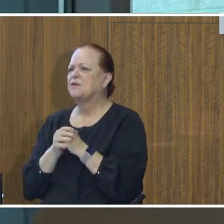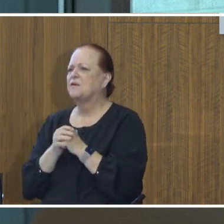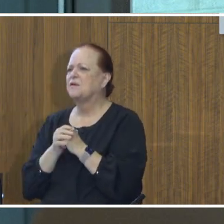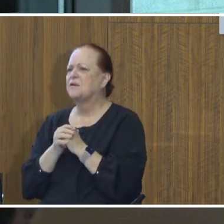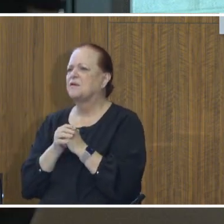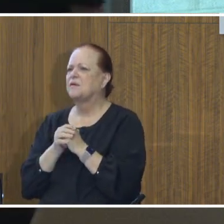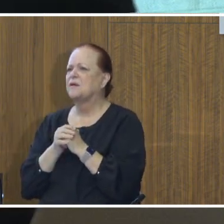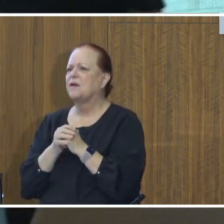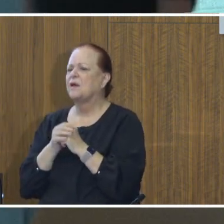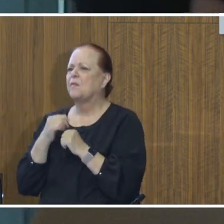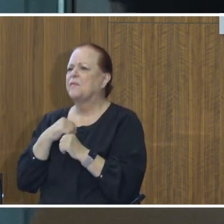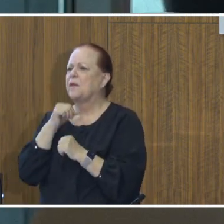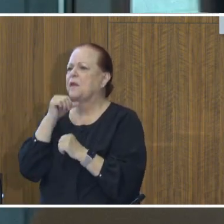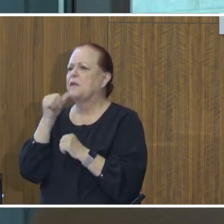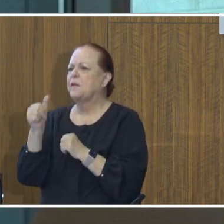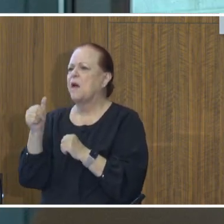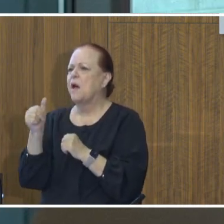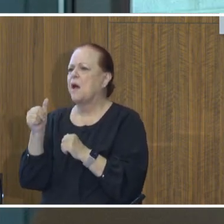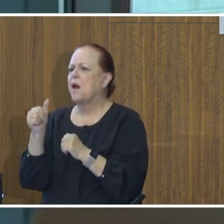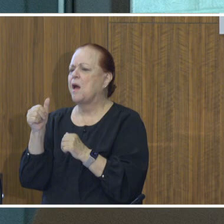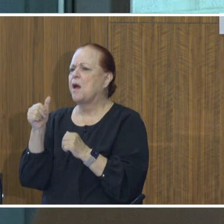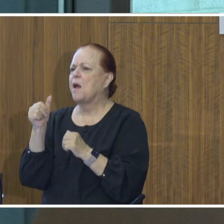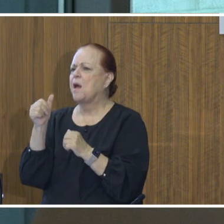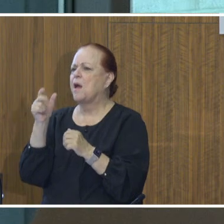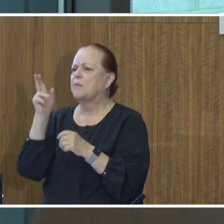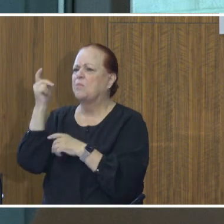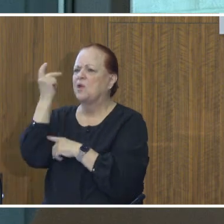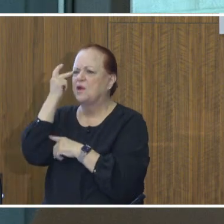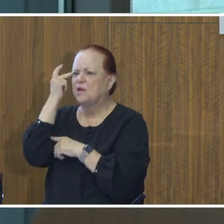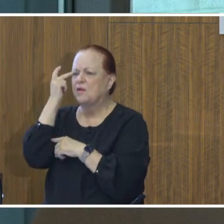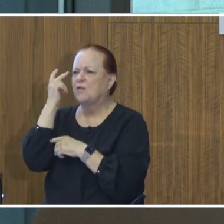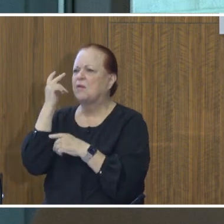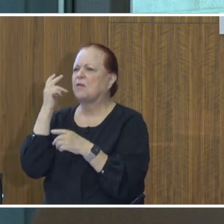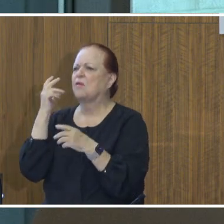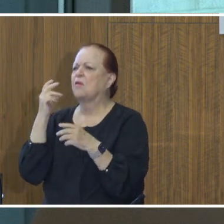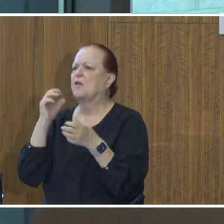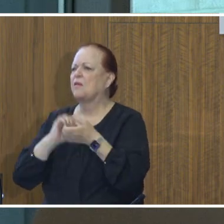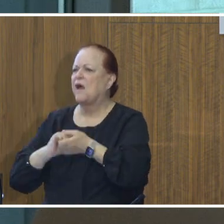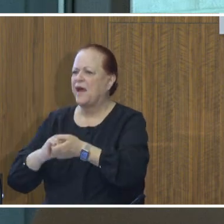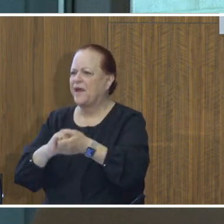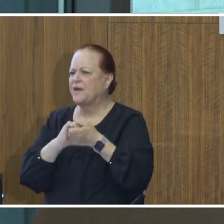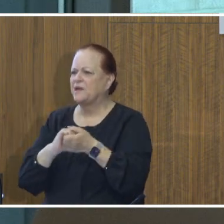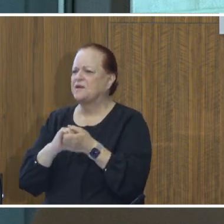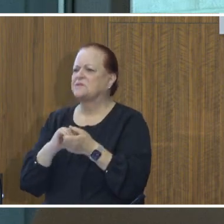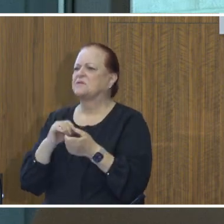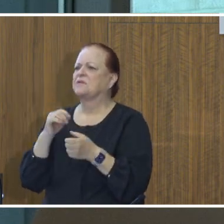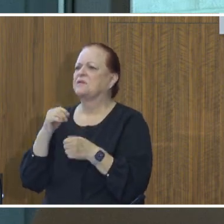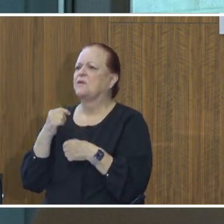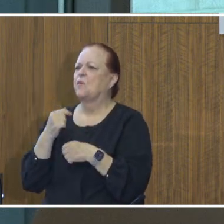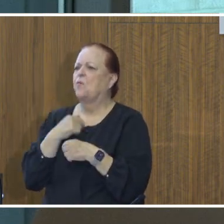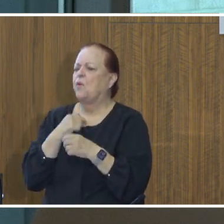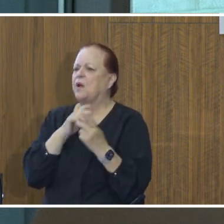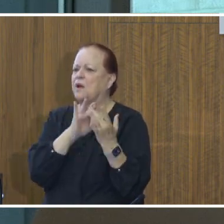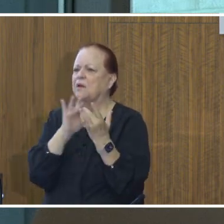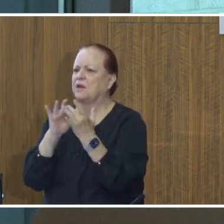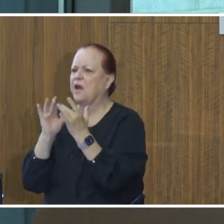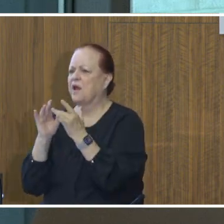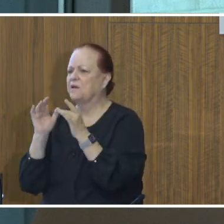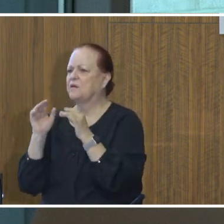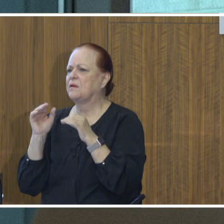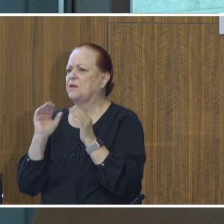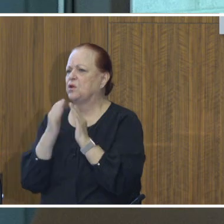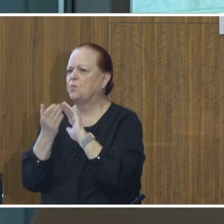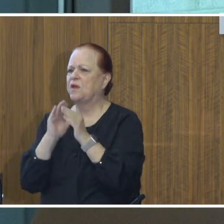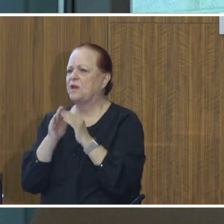a nonpartisan alliance based in Garden Grove dedicated to engaging community residents year-round to build an Orange County that serves